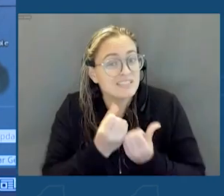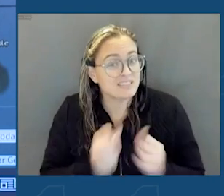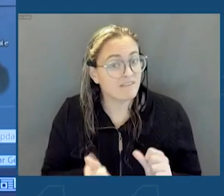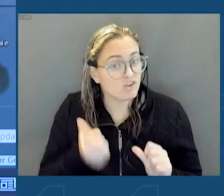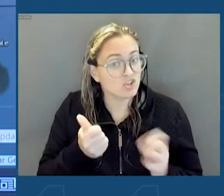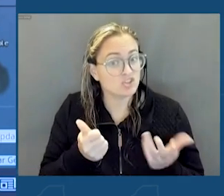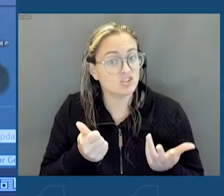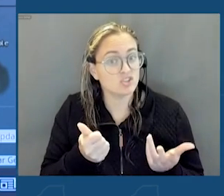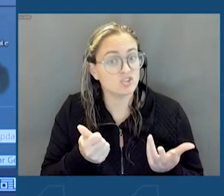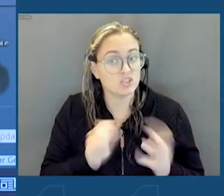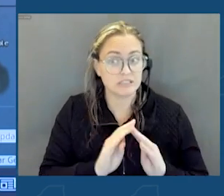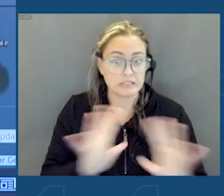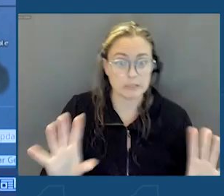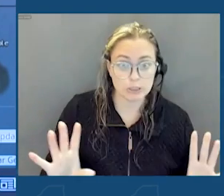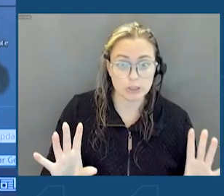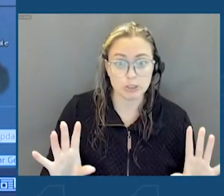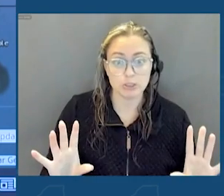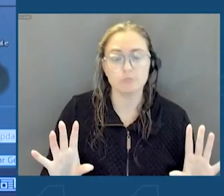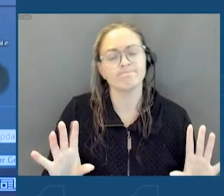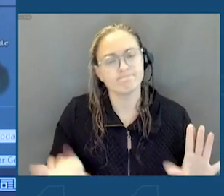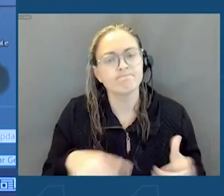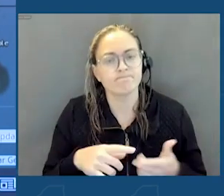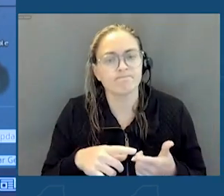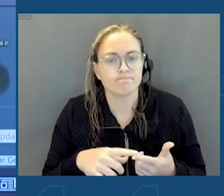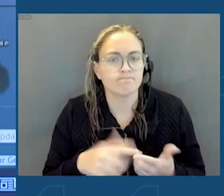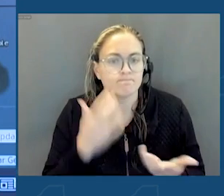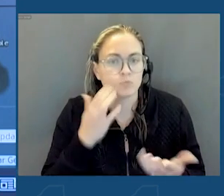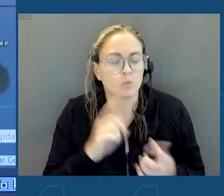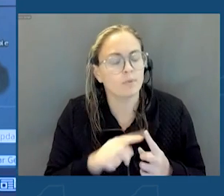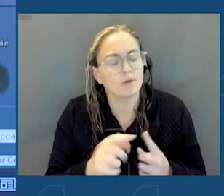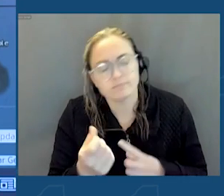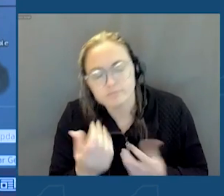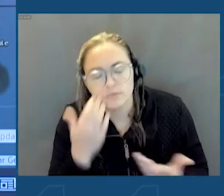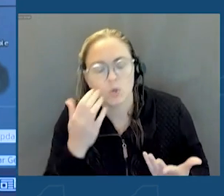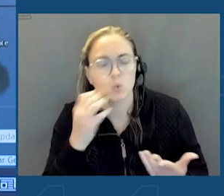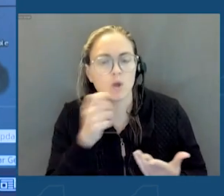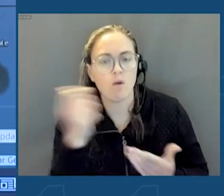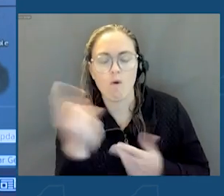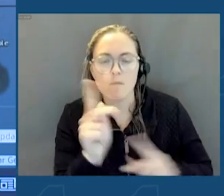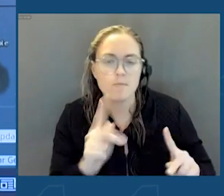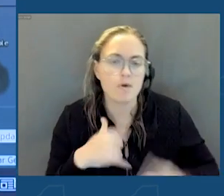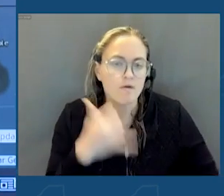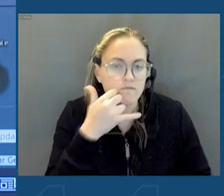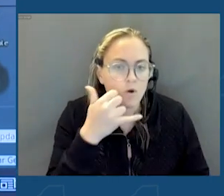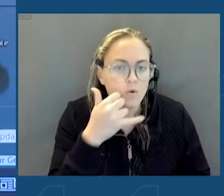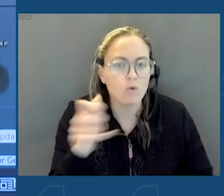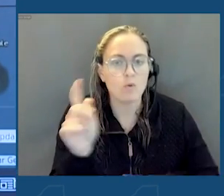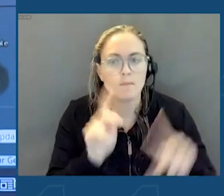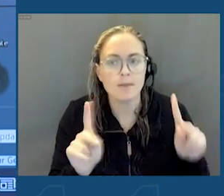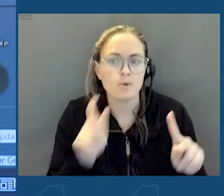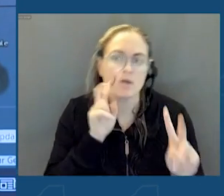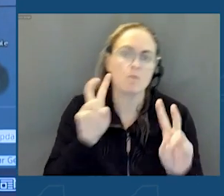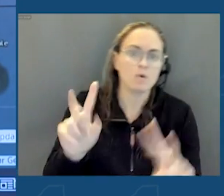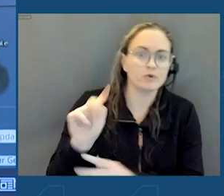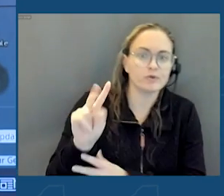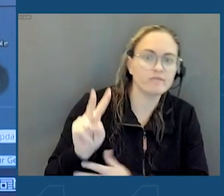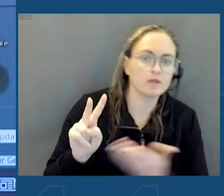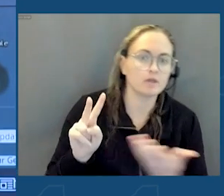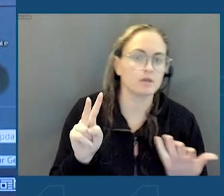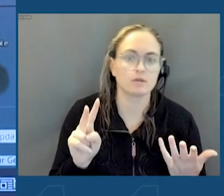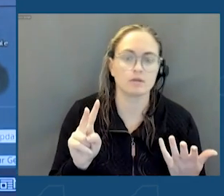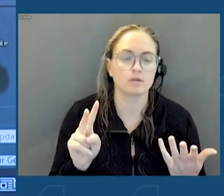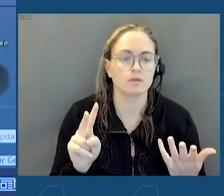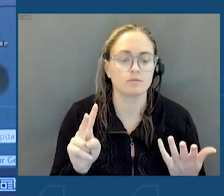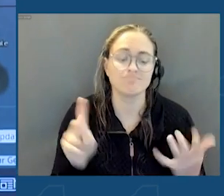for people. But again, not everybody has a phone. They're not watching it all day. There are residents out there who need our help. Again, similar to a